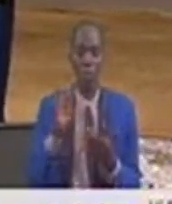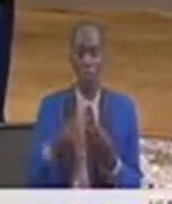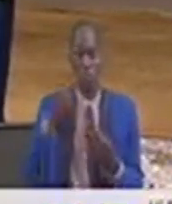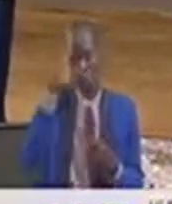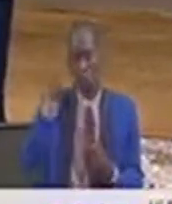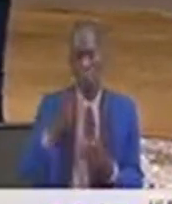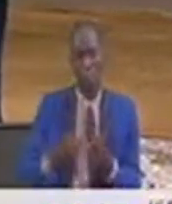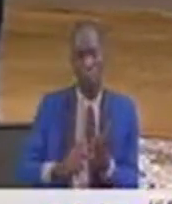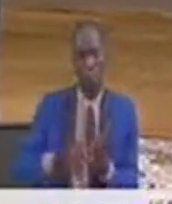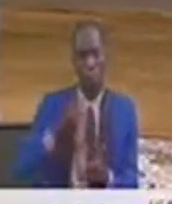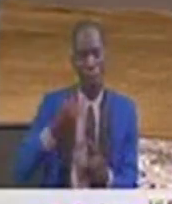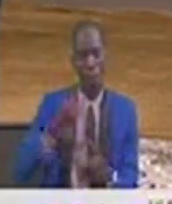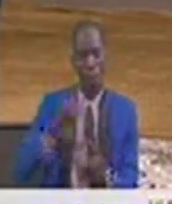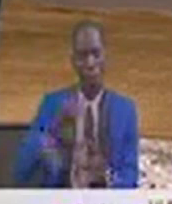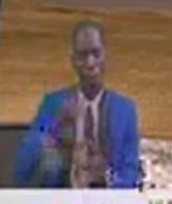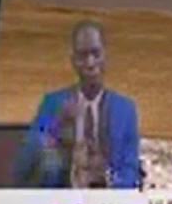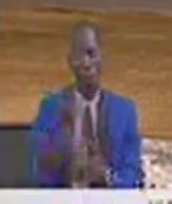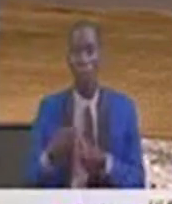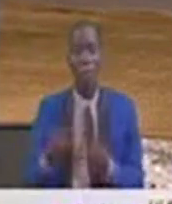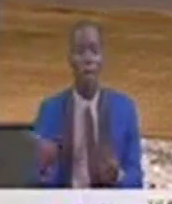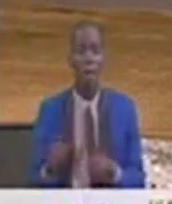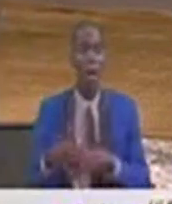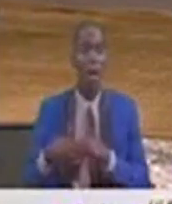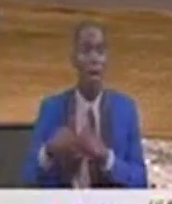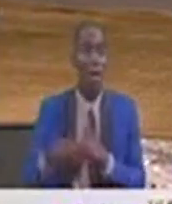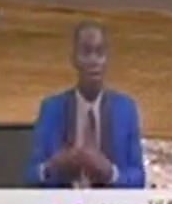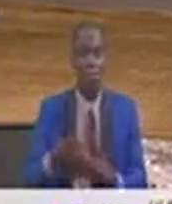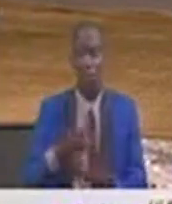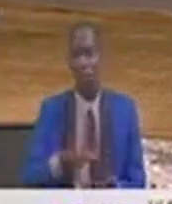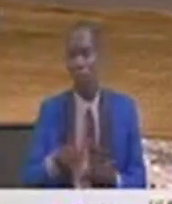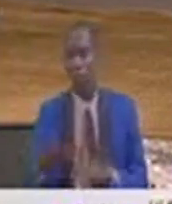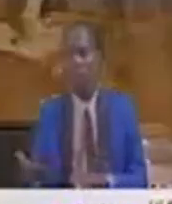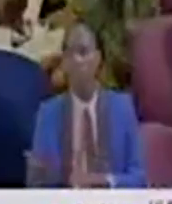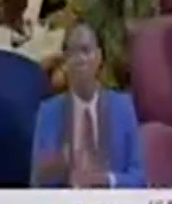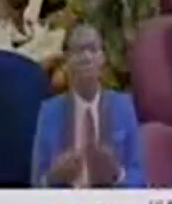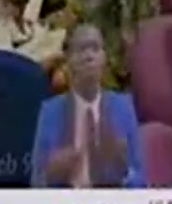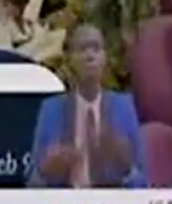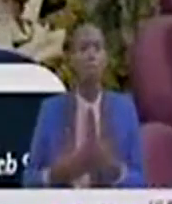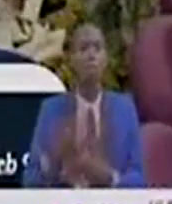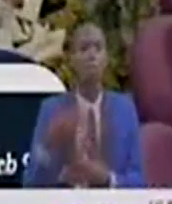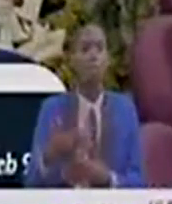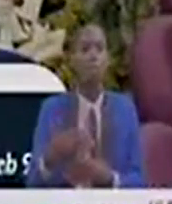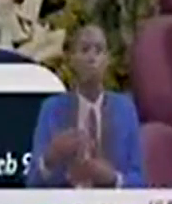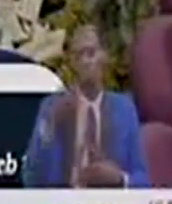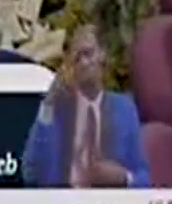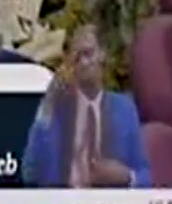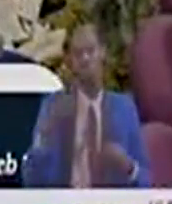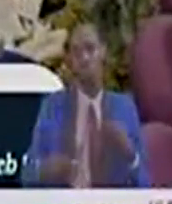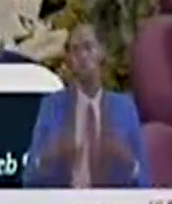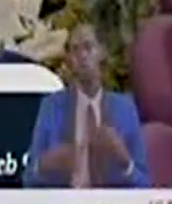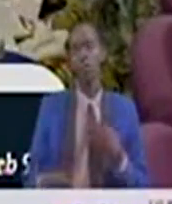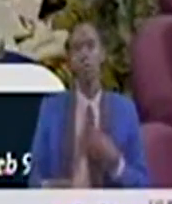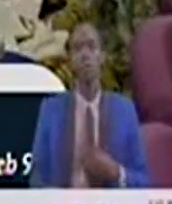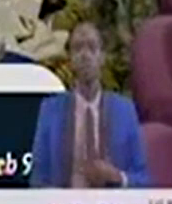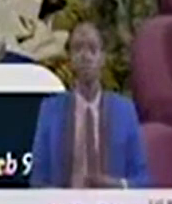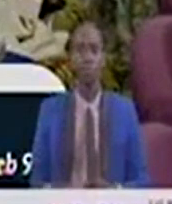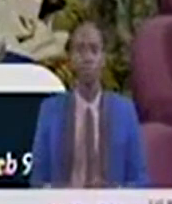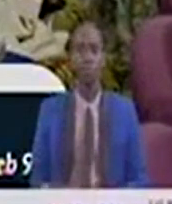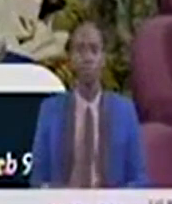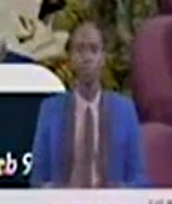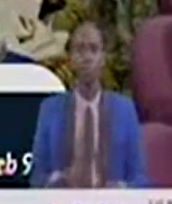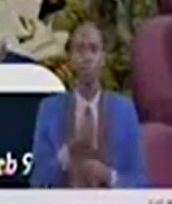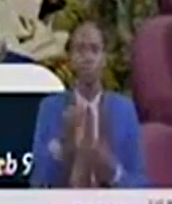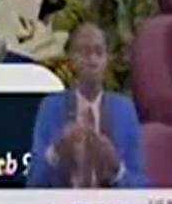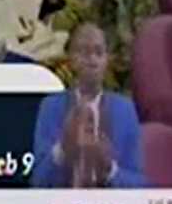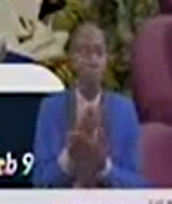to die, but after this, the judgment. After this judgment, when